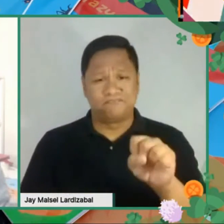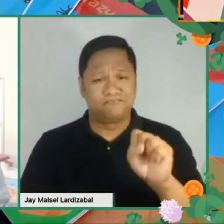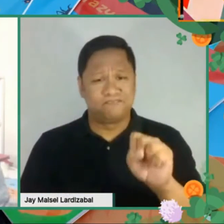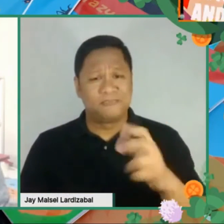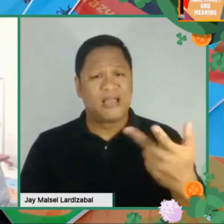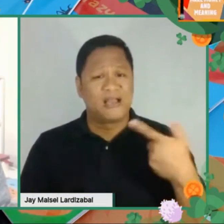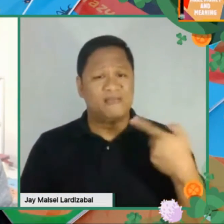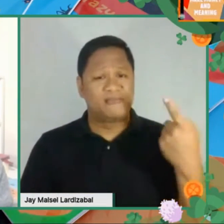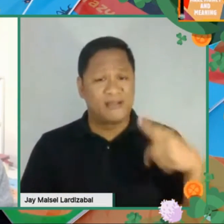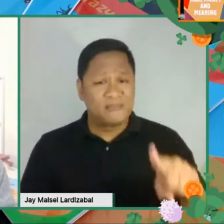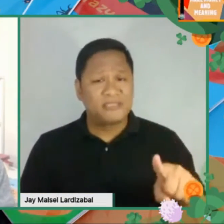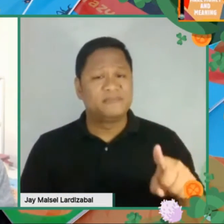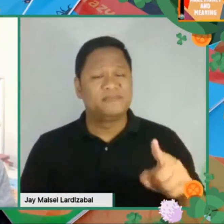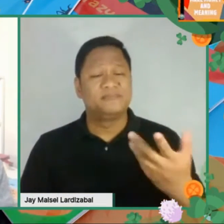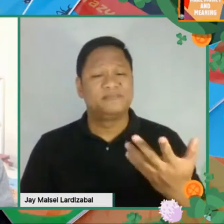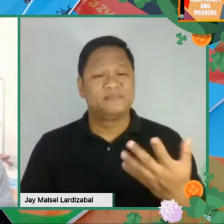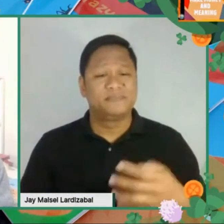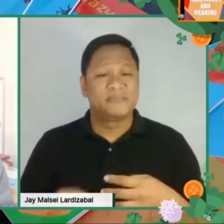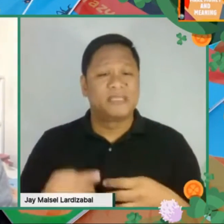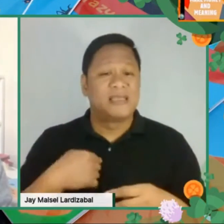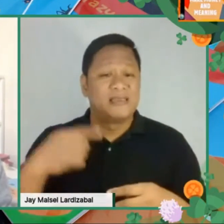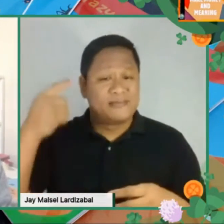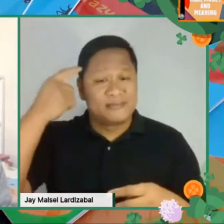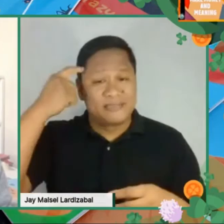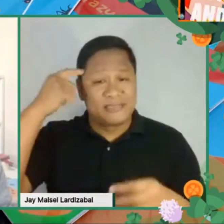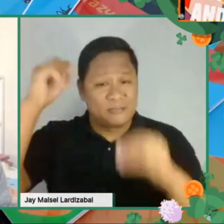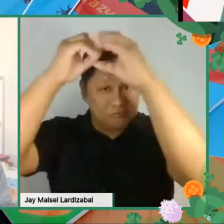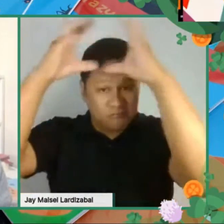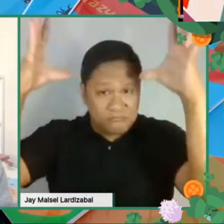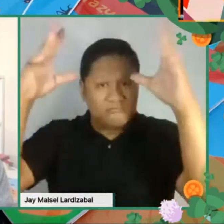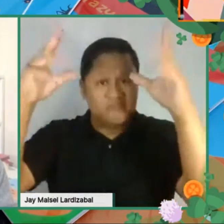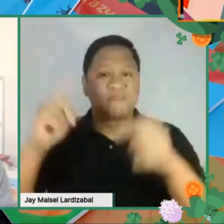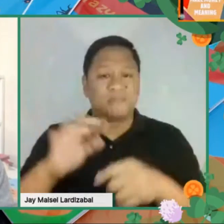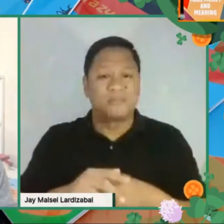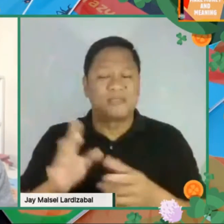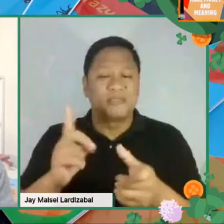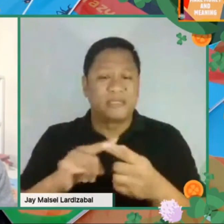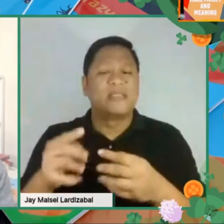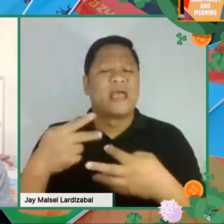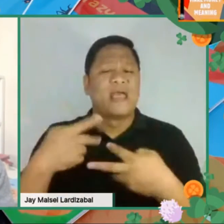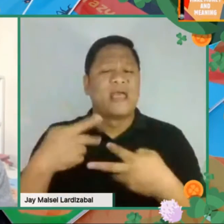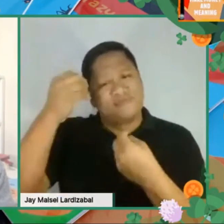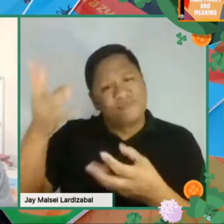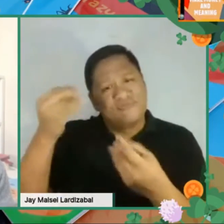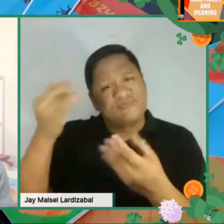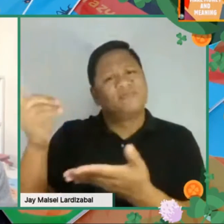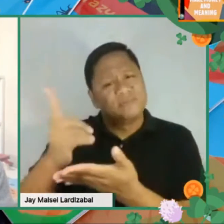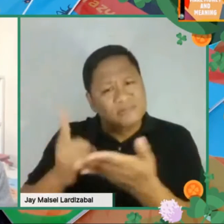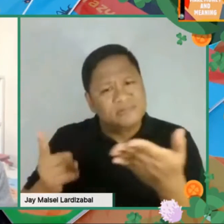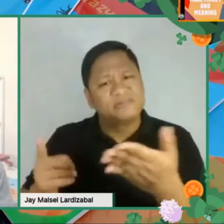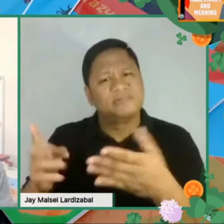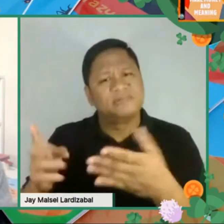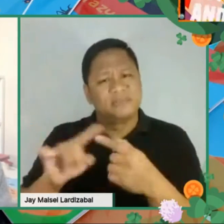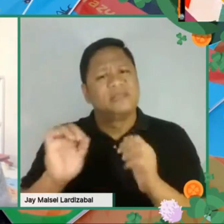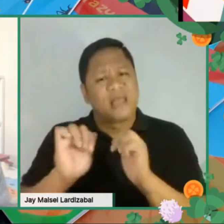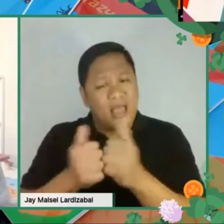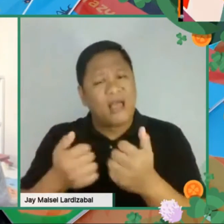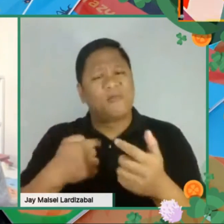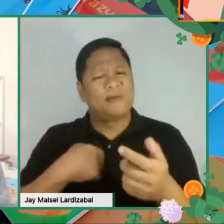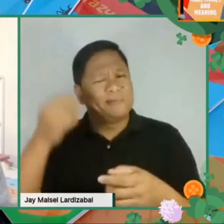nangyari, I just sent him my manuscript and then yung description kung ano yung gusto ko, how I envisioned